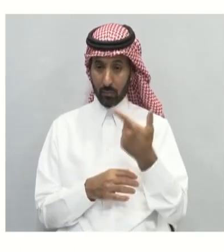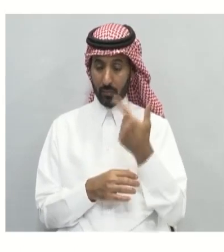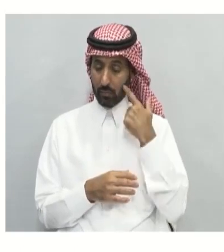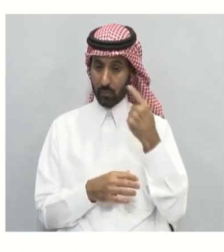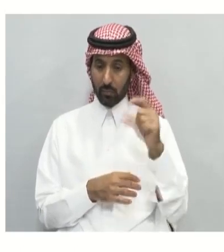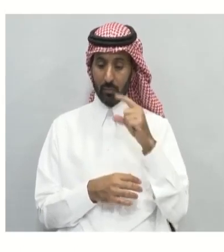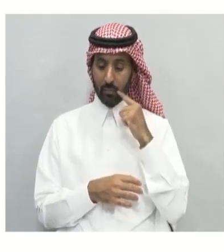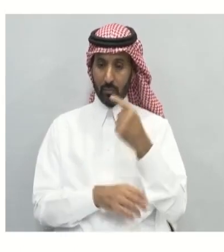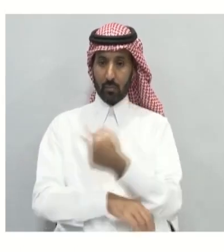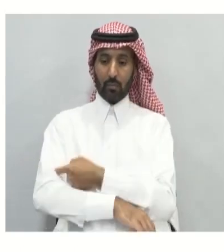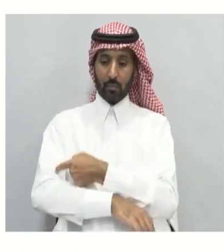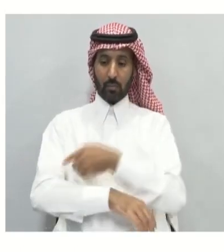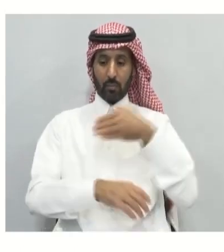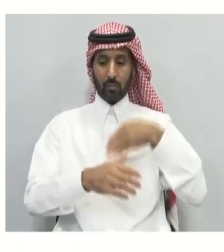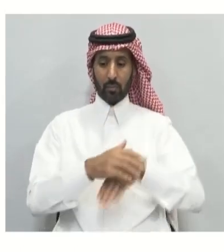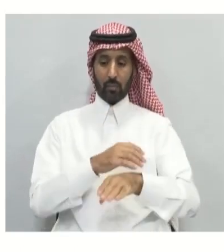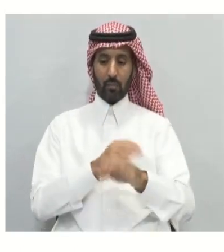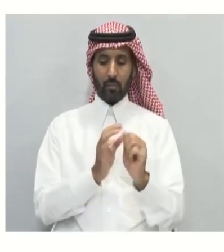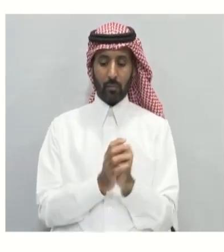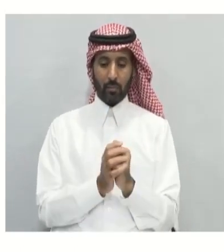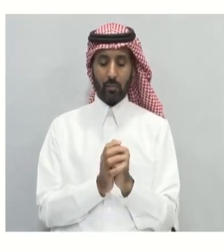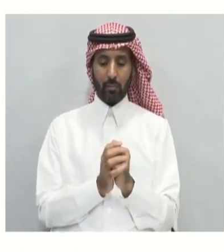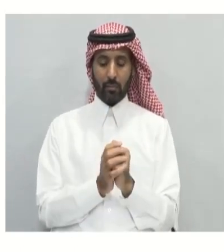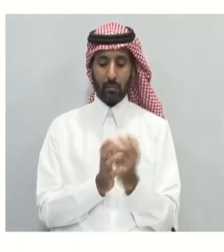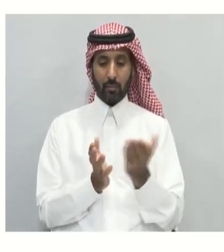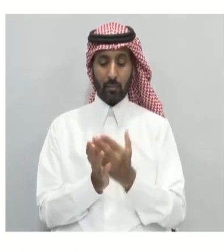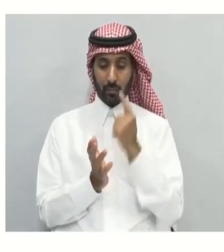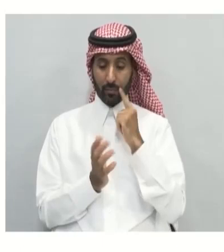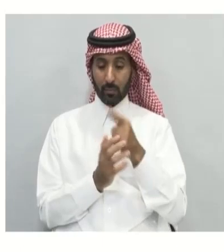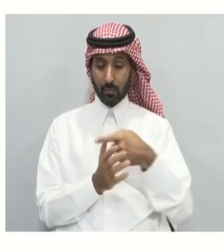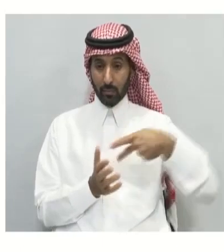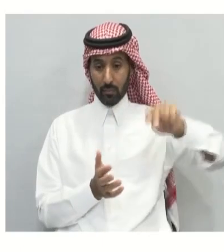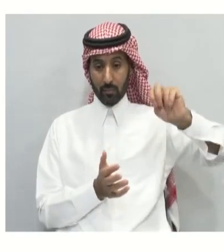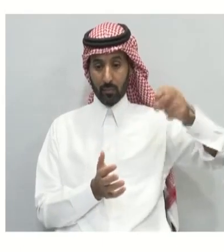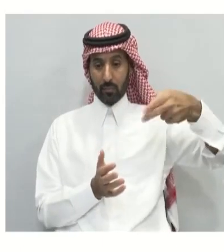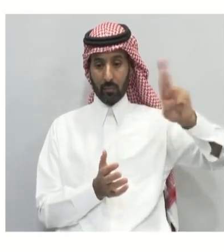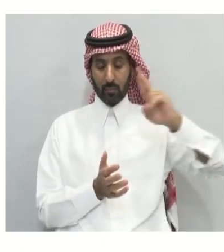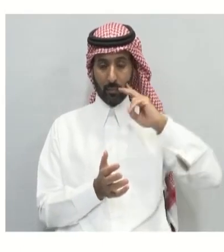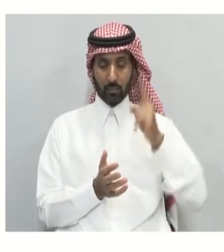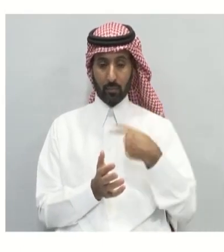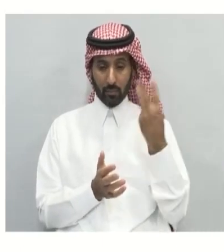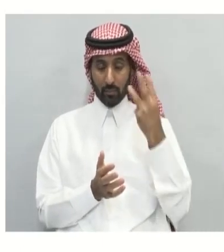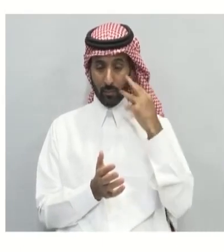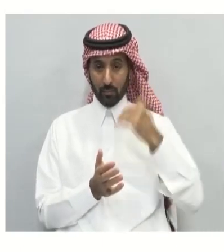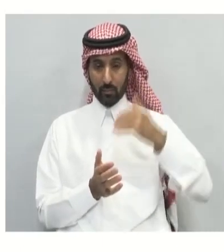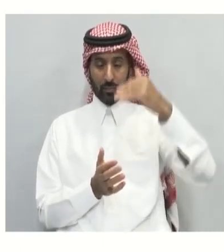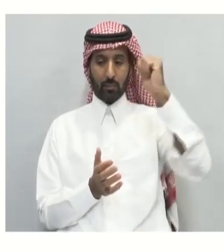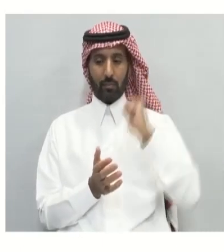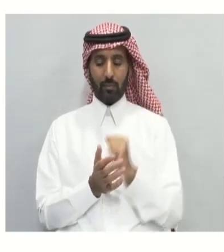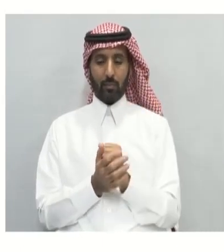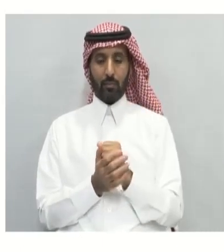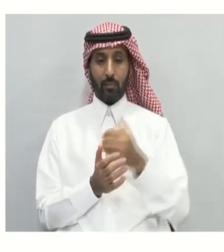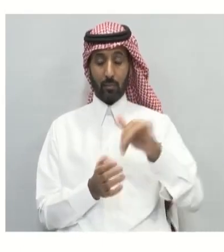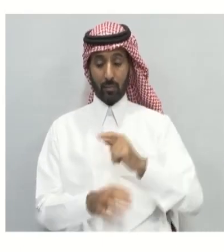then enter the hospital grounds from North Avenue. He is in room 10 on the third floor. The